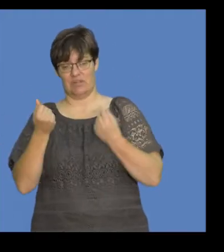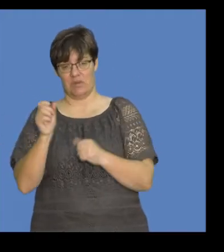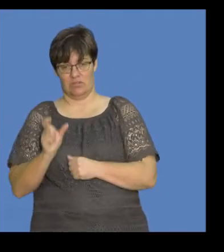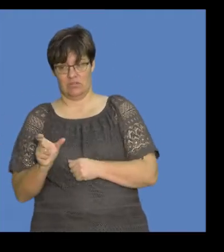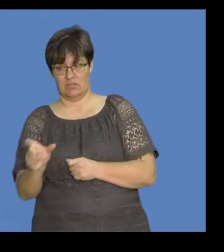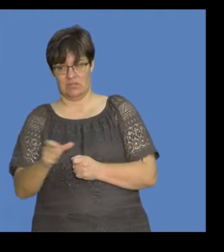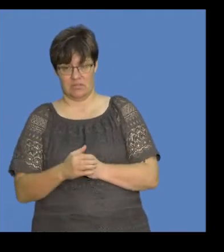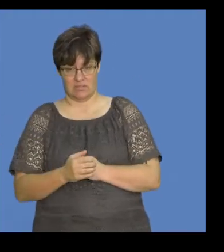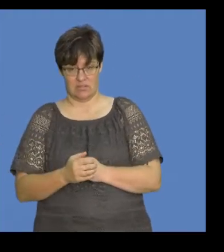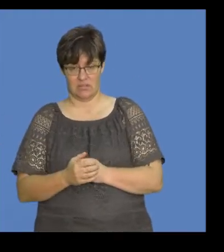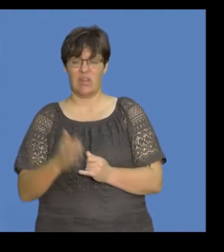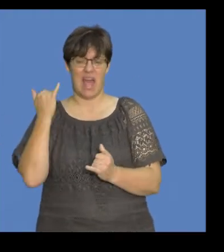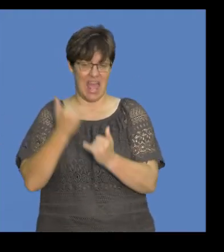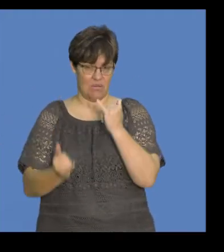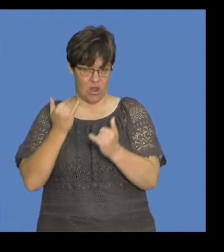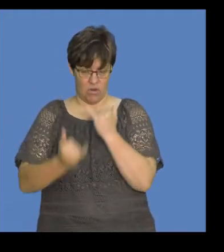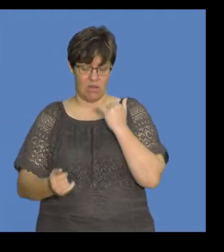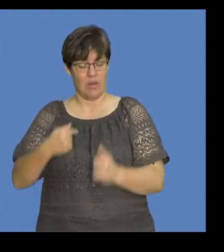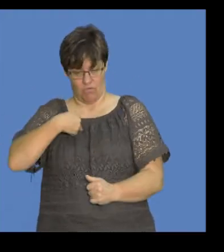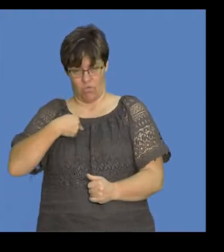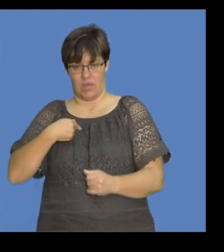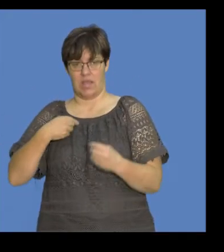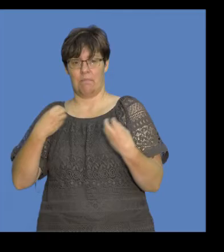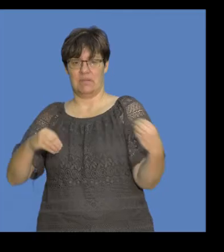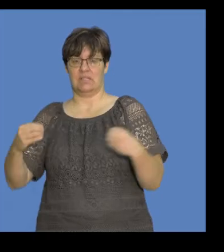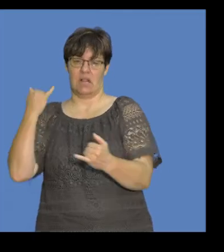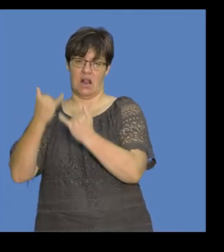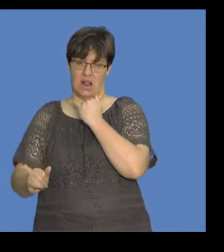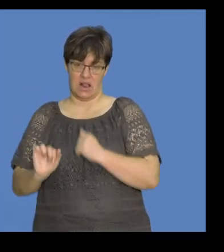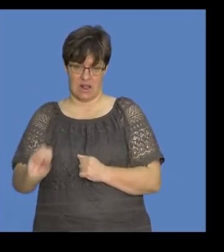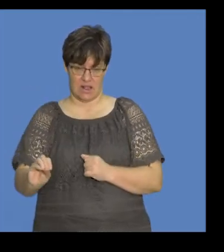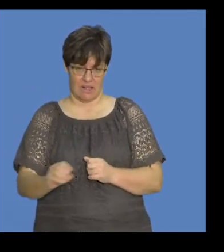are errors possibly that we could make. That's the business. Okay.